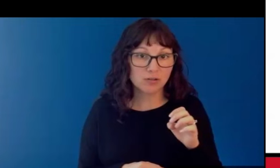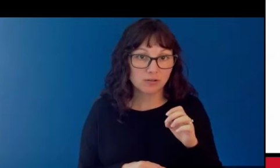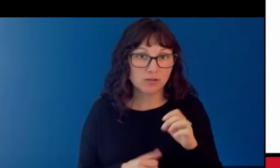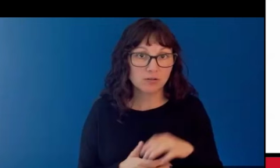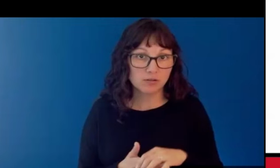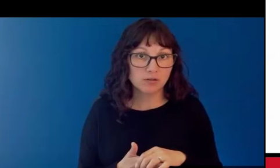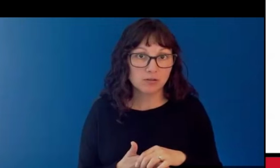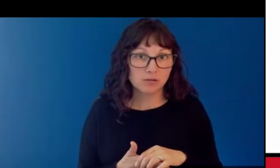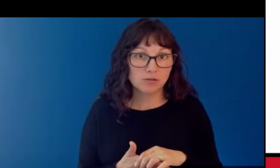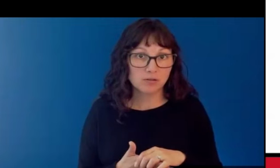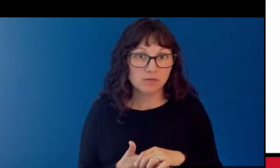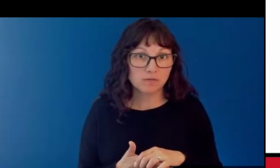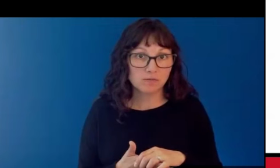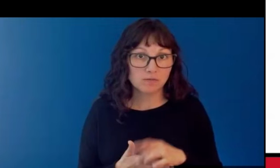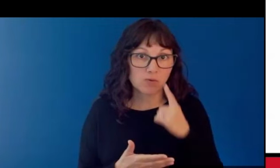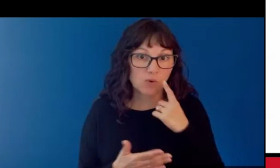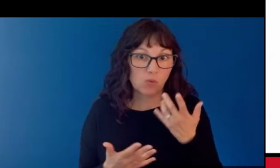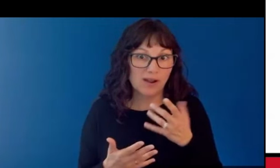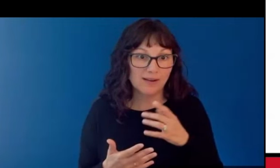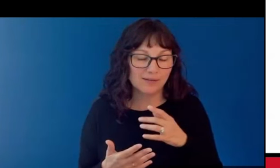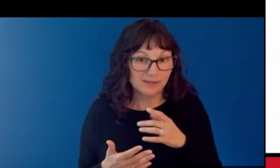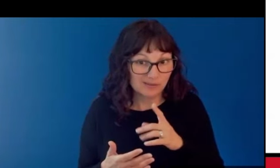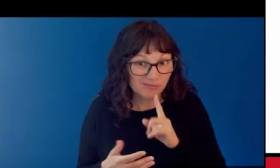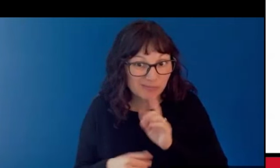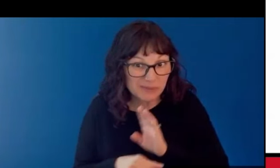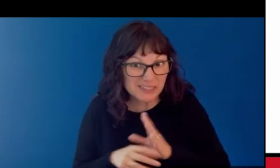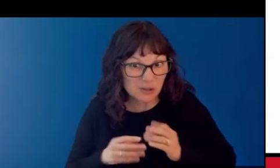generally a business owner's worst nightmare.